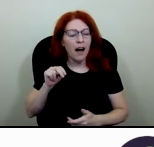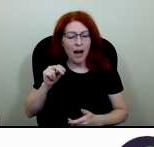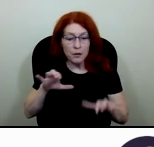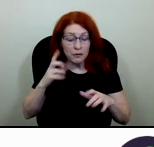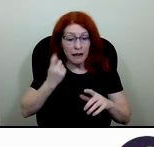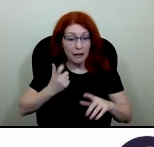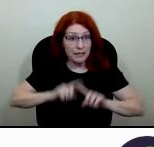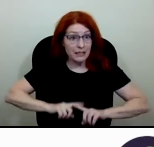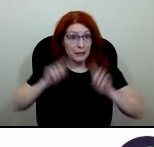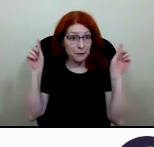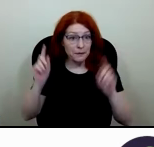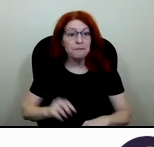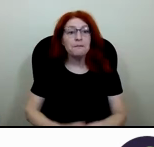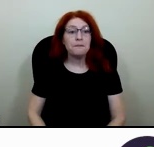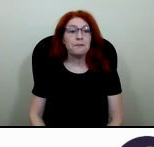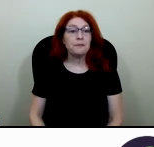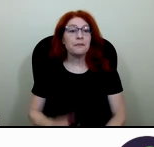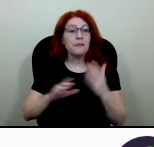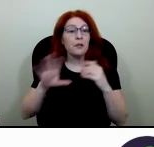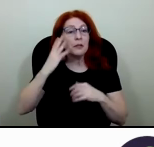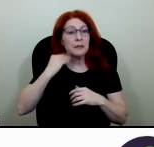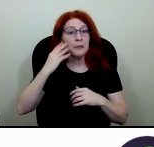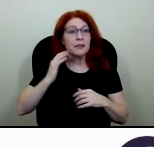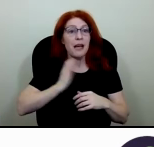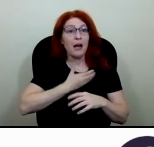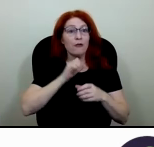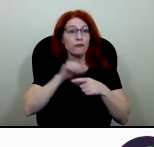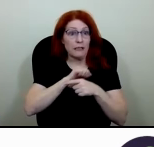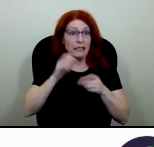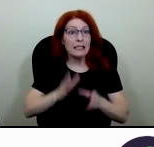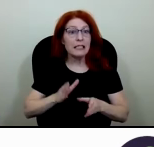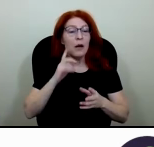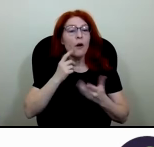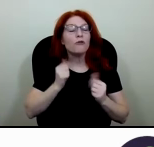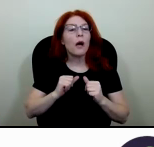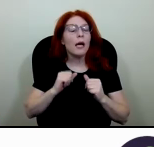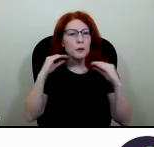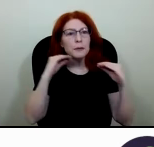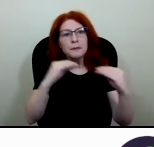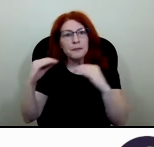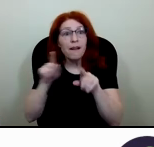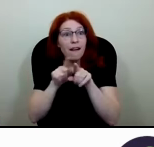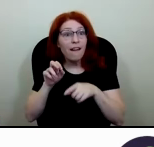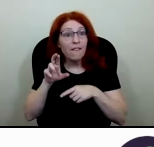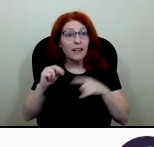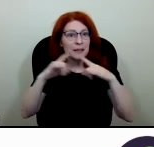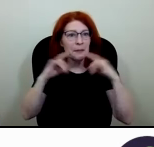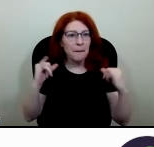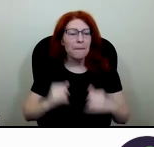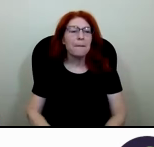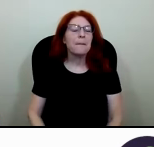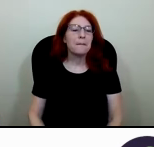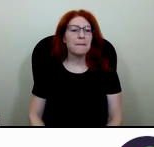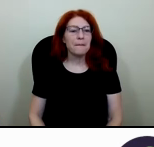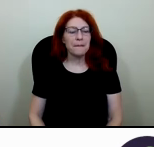bit different than some of you've been to maybe some of our trainings before. We're going to try to make this educational and fun and insightful for